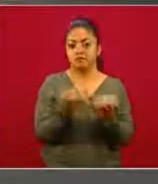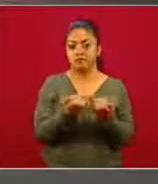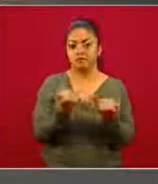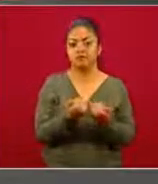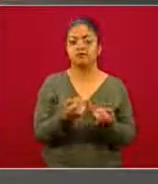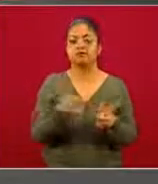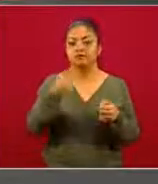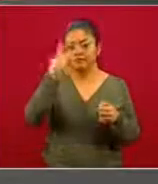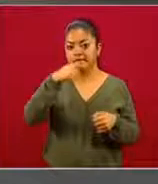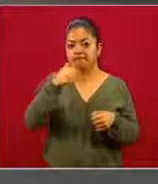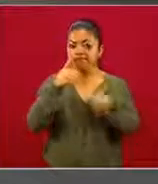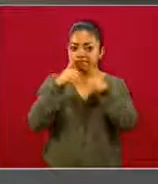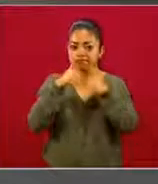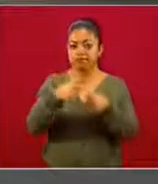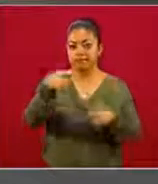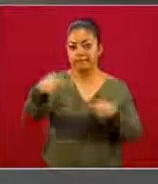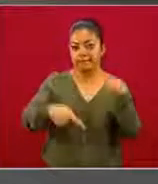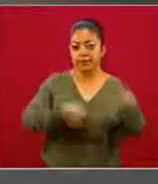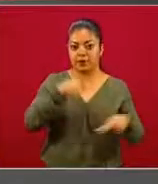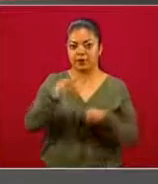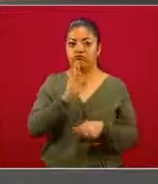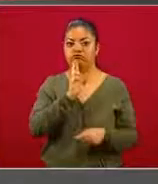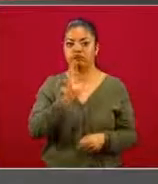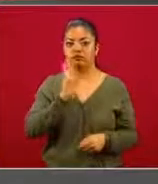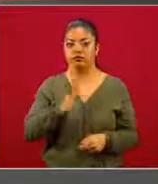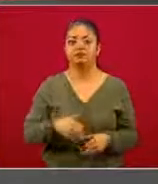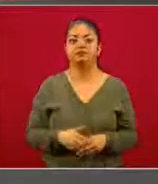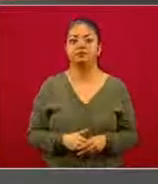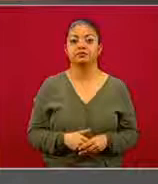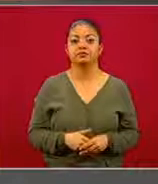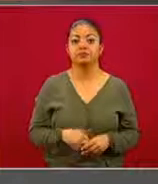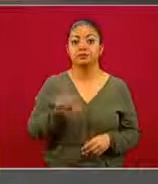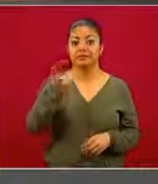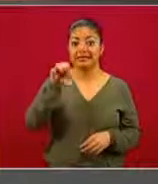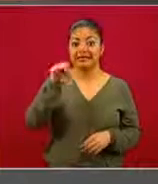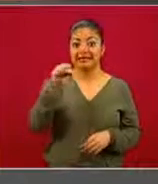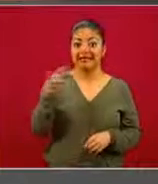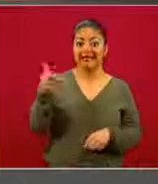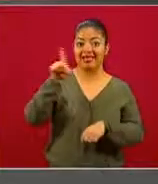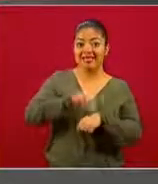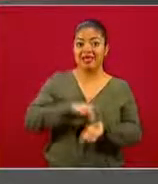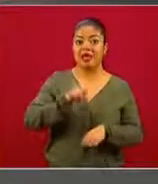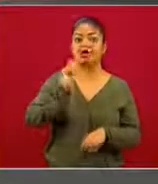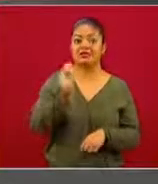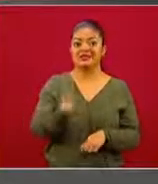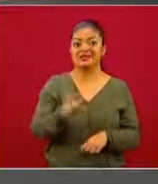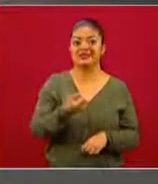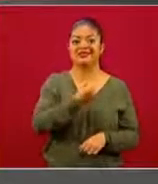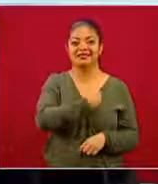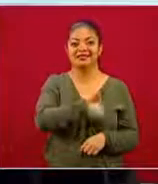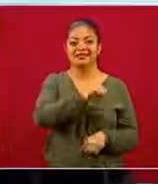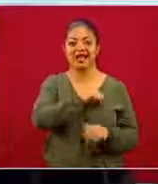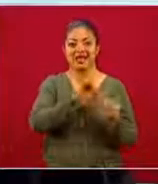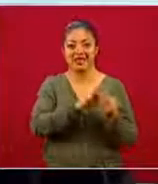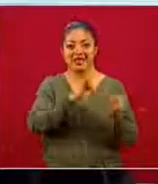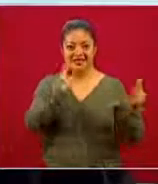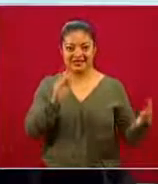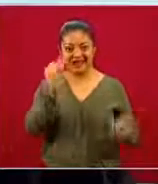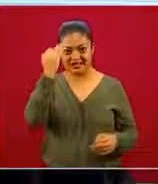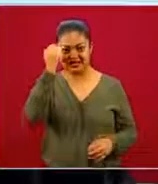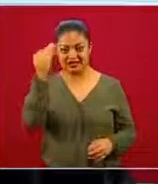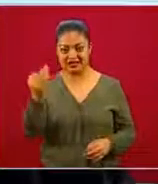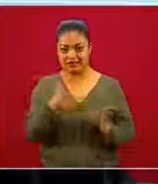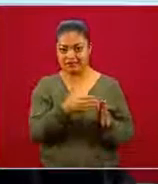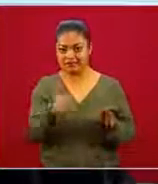our de atender guests. preguntas y dar And of course, we respuestas. want to answer 60 all of días de your la Jornada questions and give Nacional you de answers. Sana Distancia. We have been in our Recordatorio,